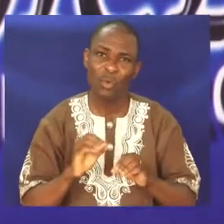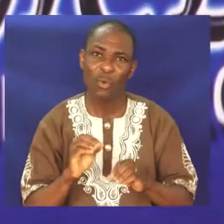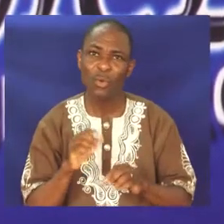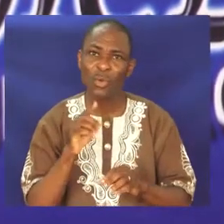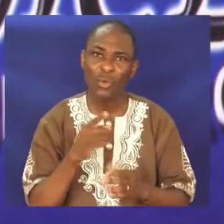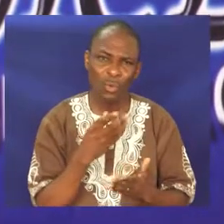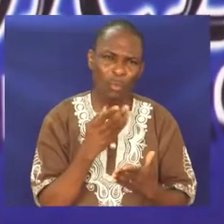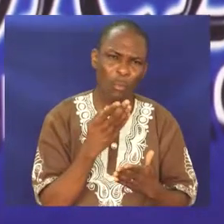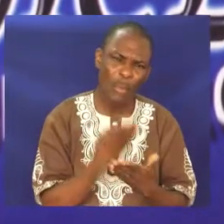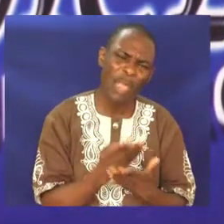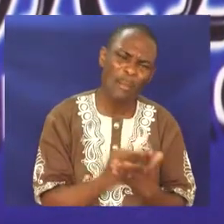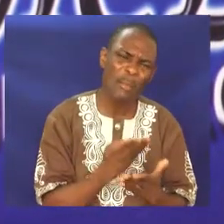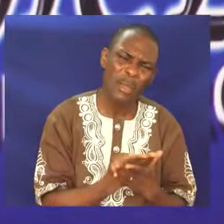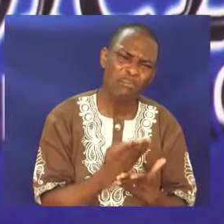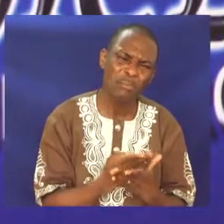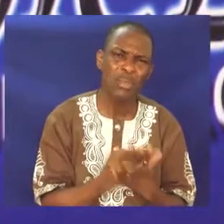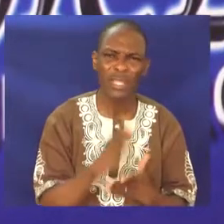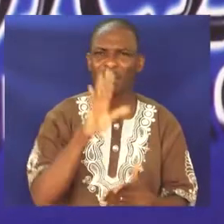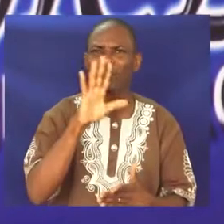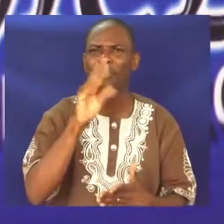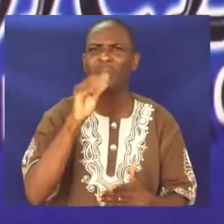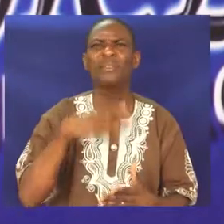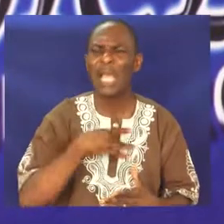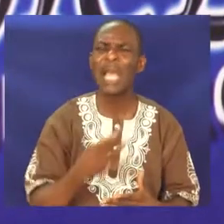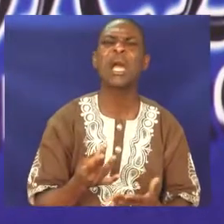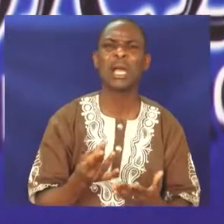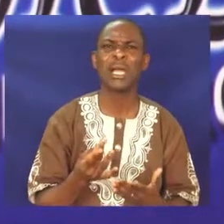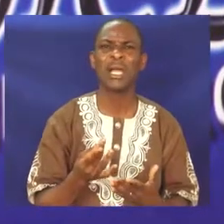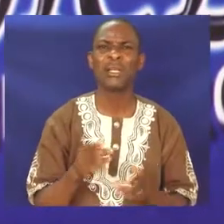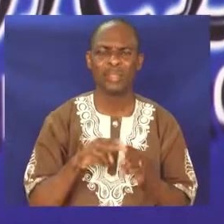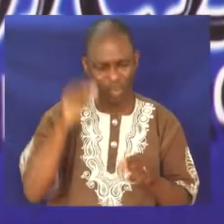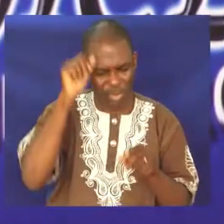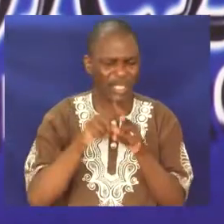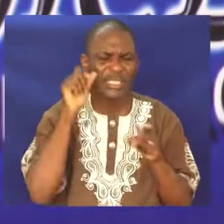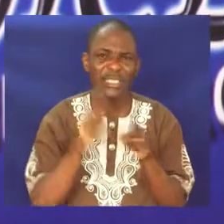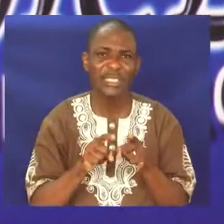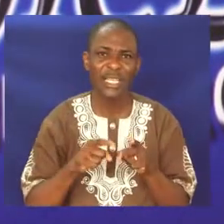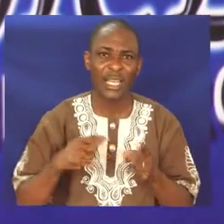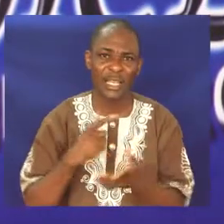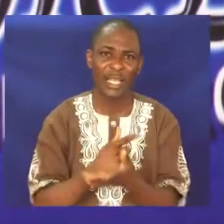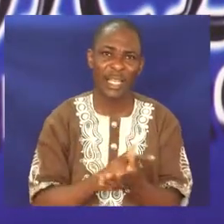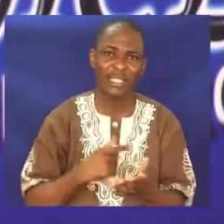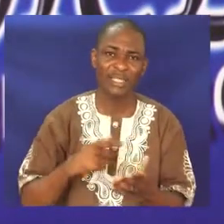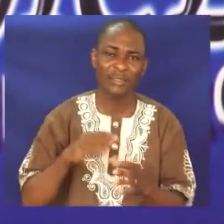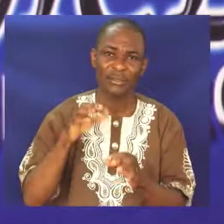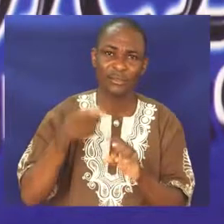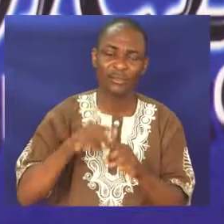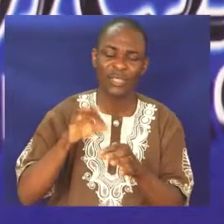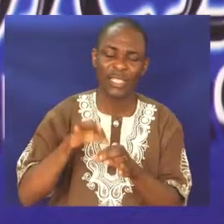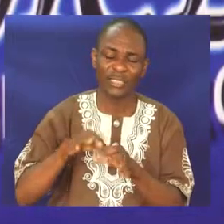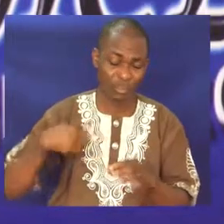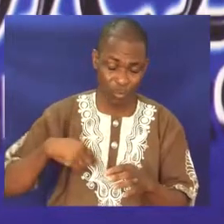magic odo popa wo tie me mo ma ye nsua sa de we sei emfiri abato atu ye no emu abato no de